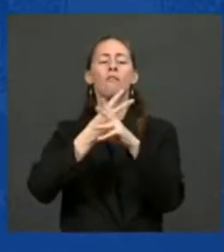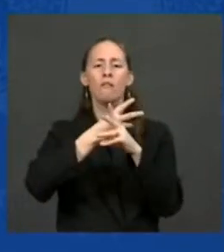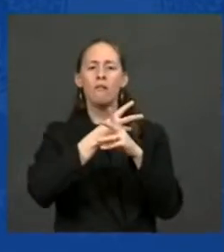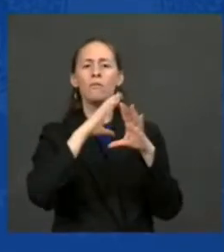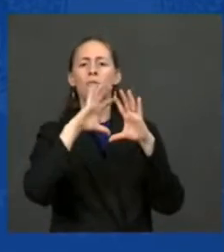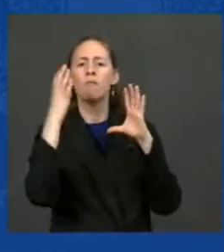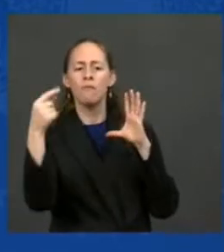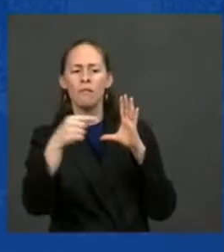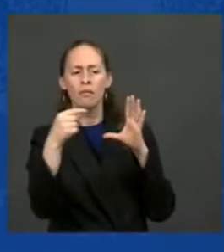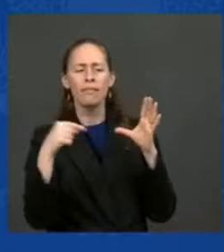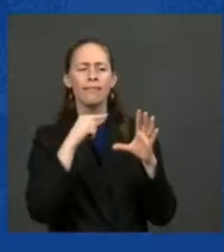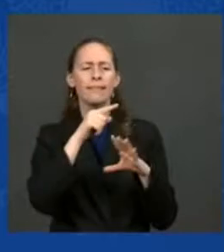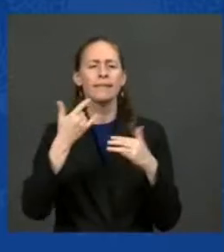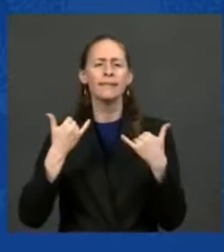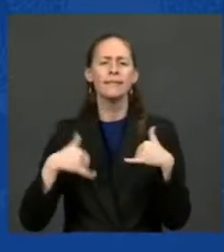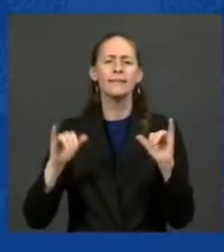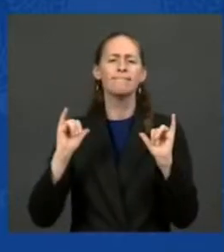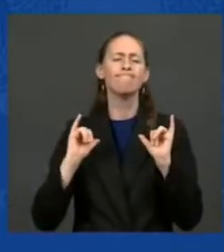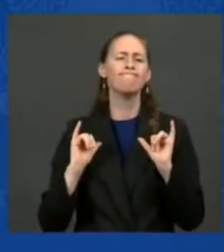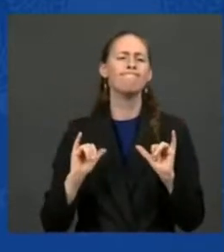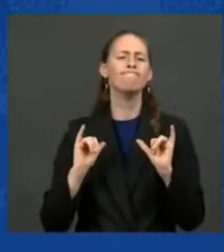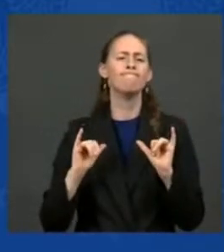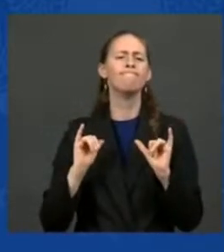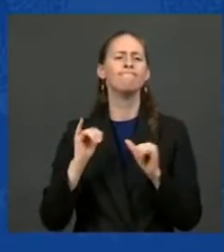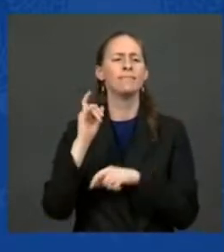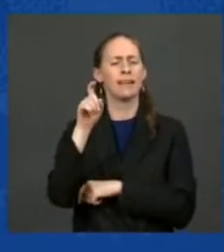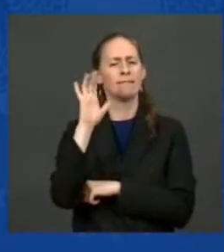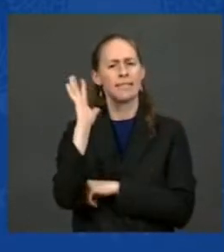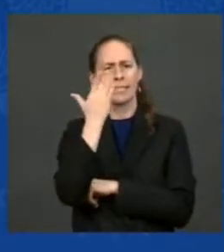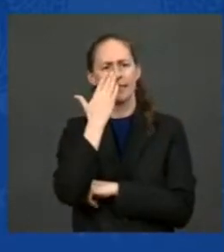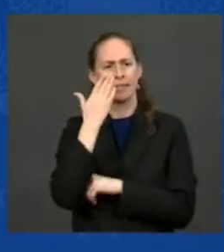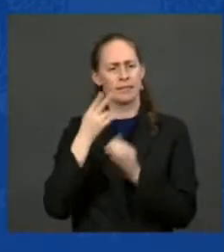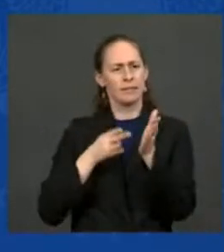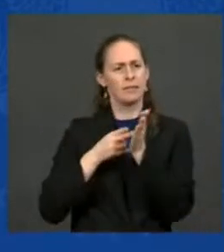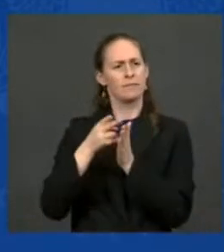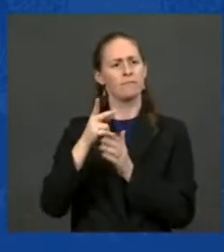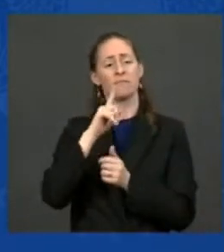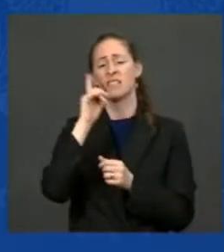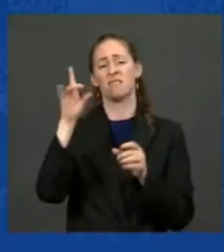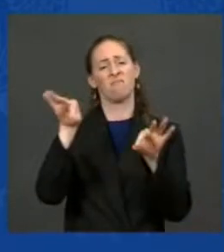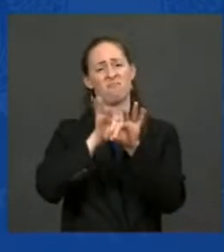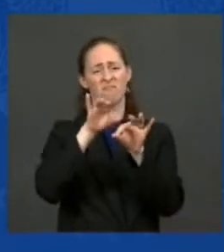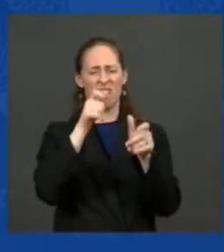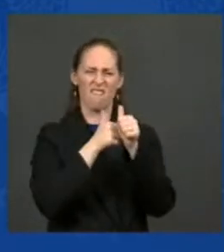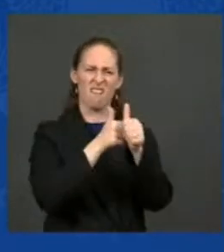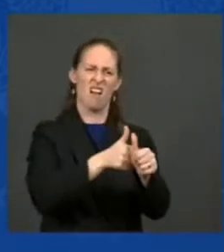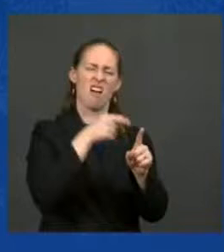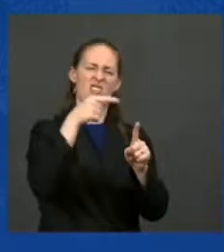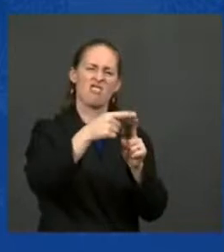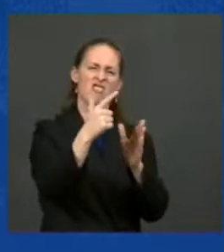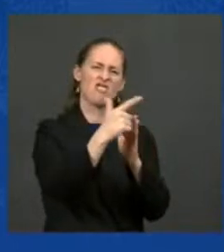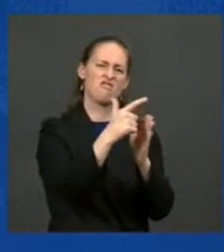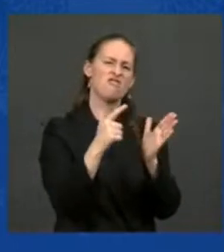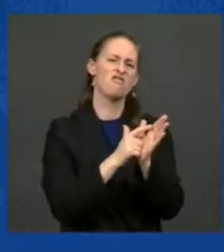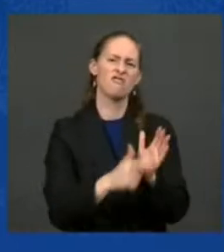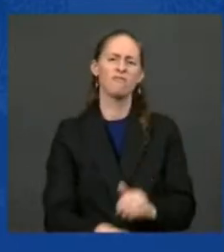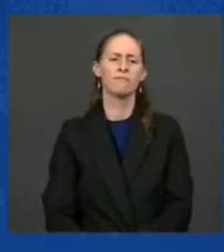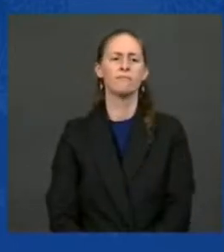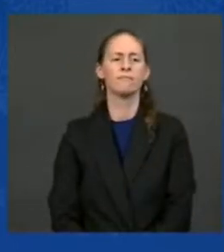It elevated our conception, as Chris said, of the rule of law. It set a